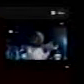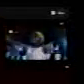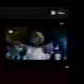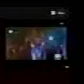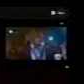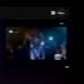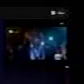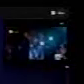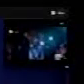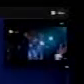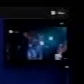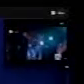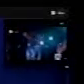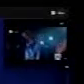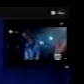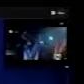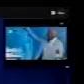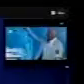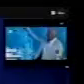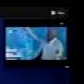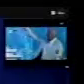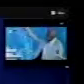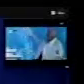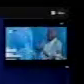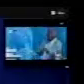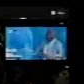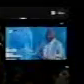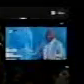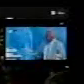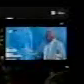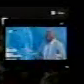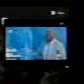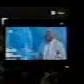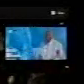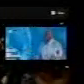In Jesus' name we pray.